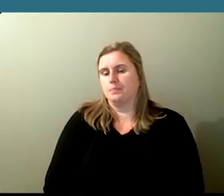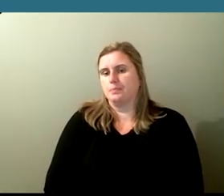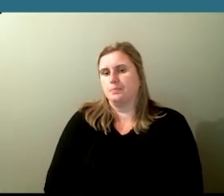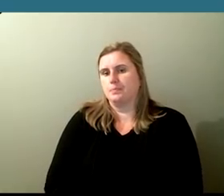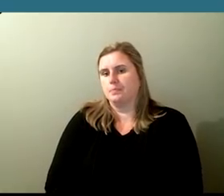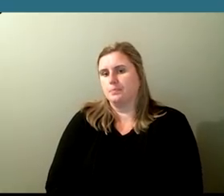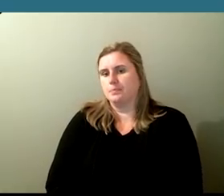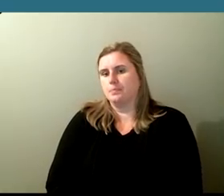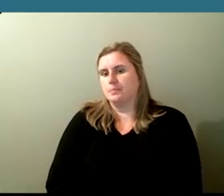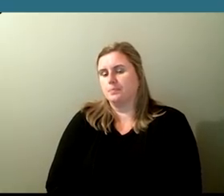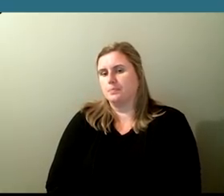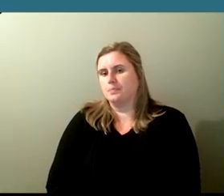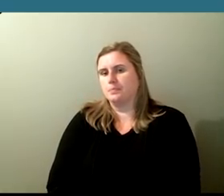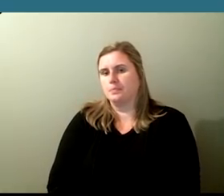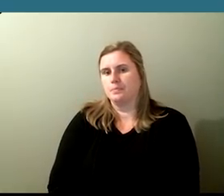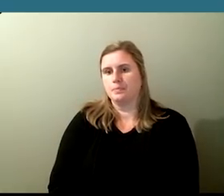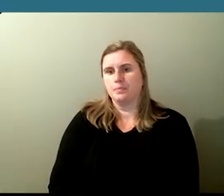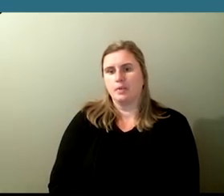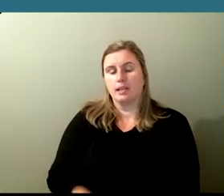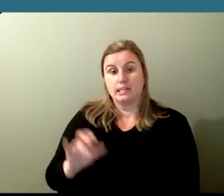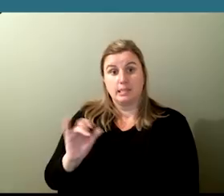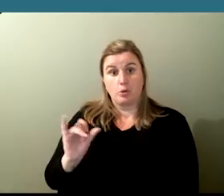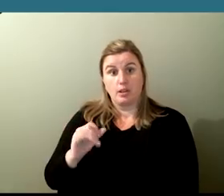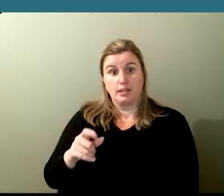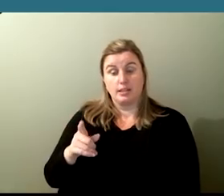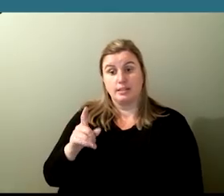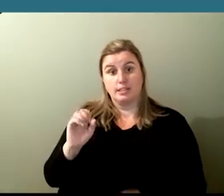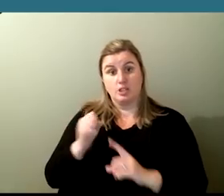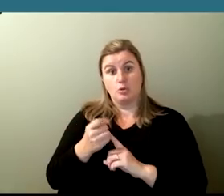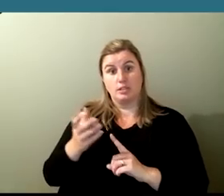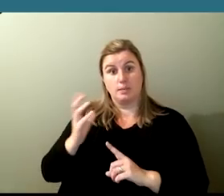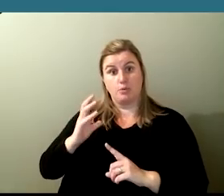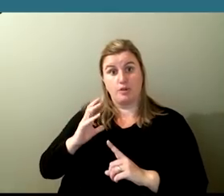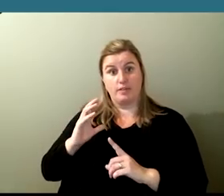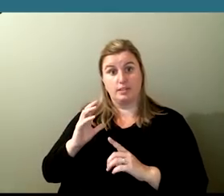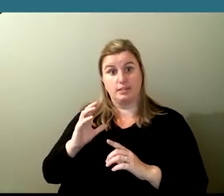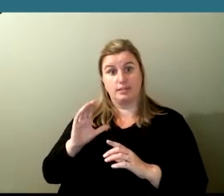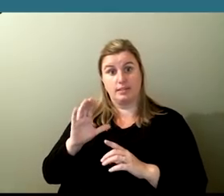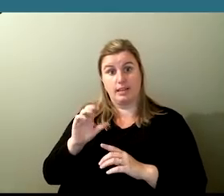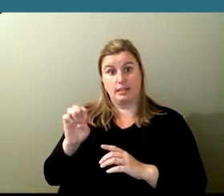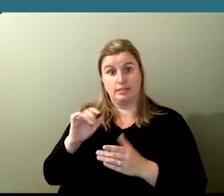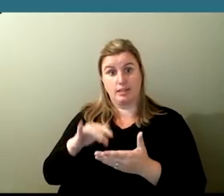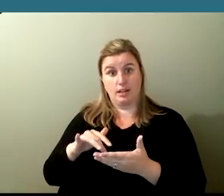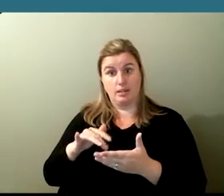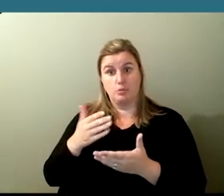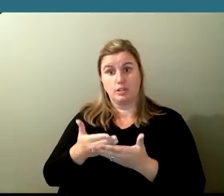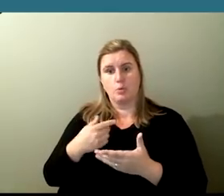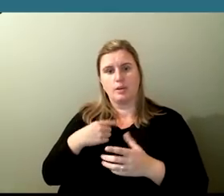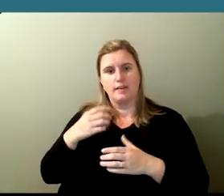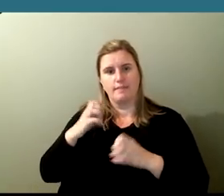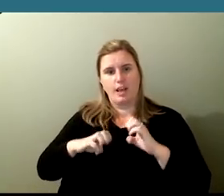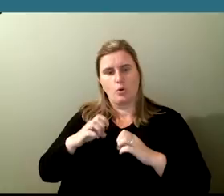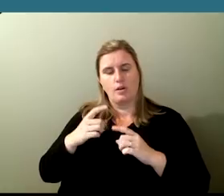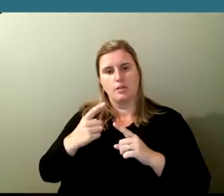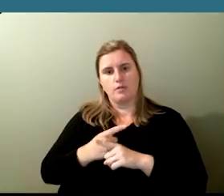Similarly, as in the case of the previous study presented, we evaluated the frequency of correct